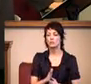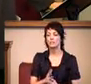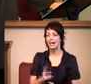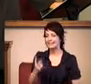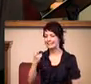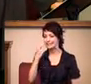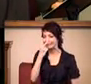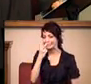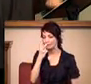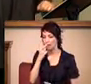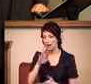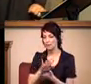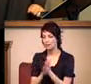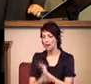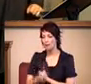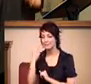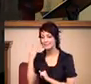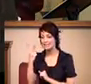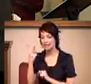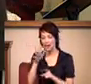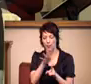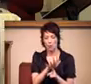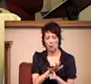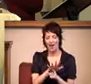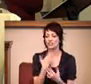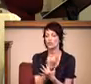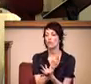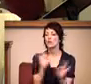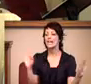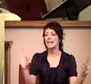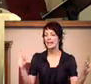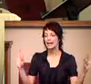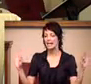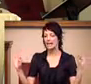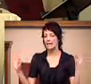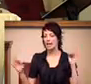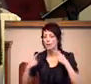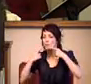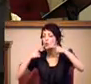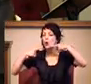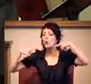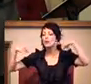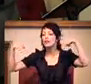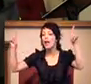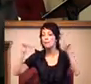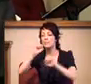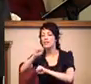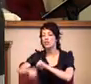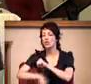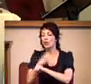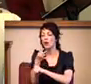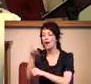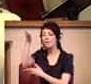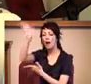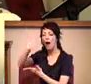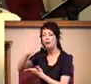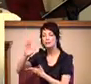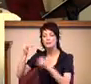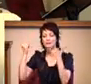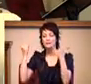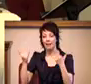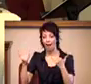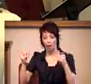blind, to get the oppressed, to set the oppressed free, and to proclaim the year of God is now."